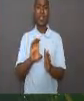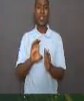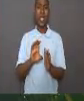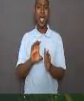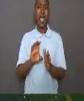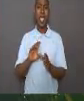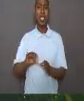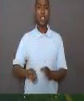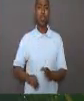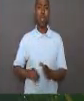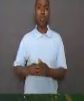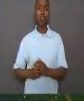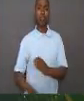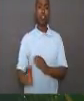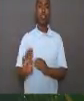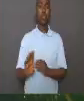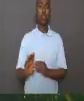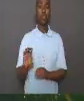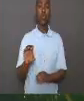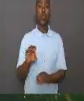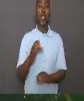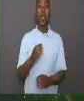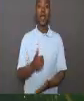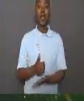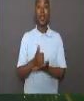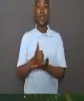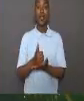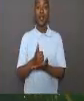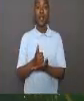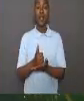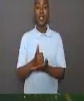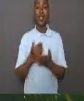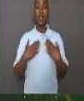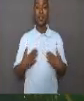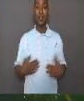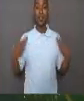the intestine wall and then pass out through the body.